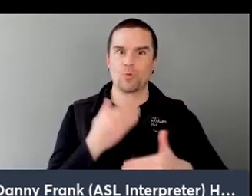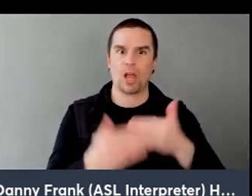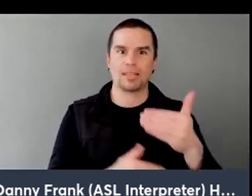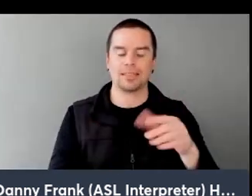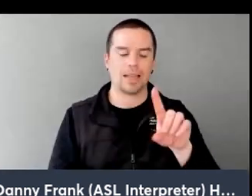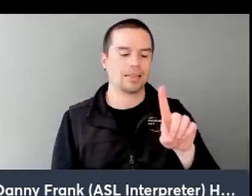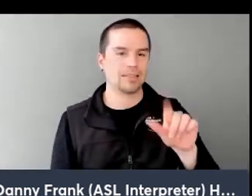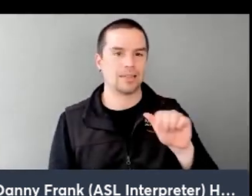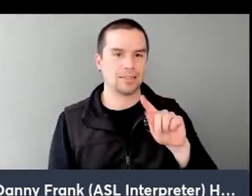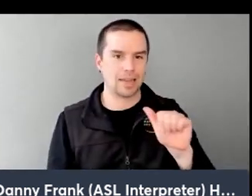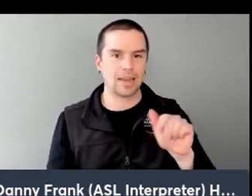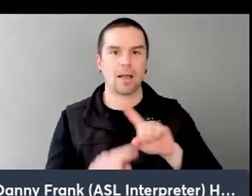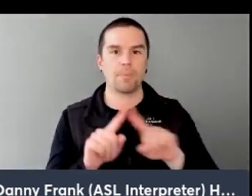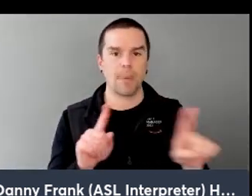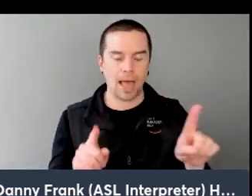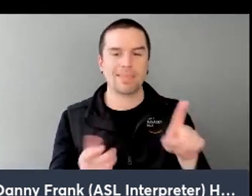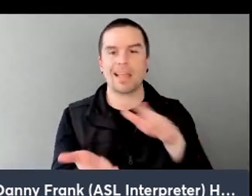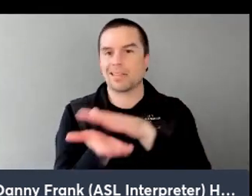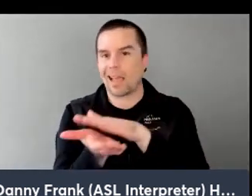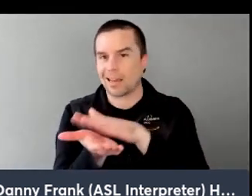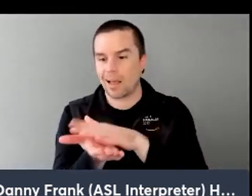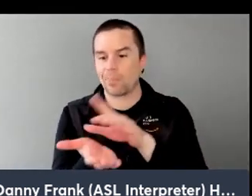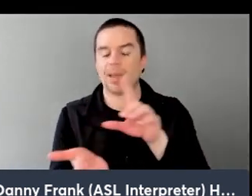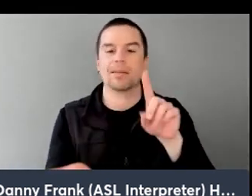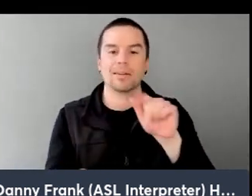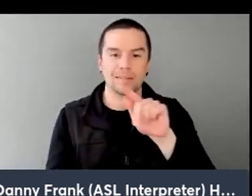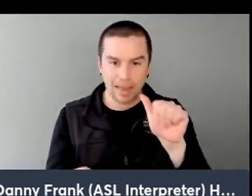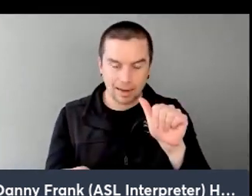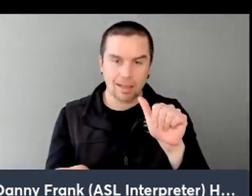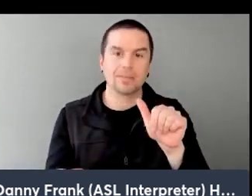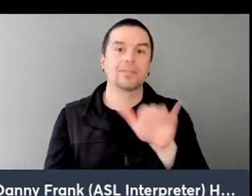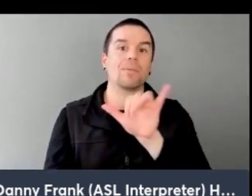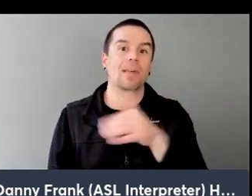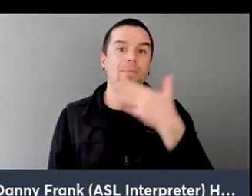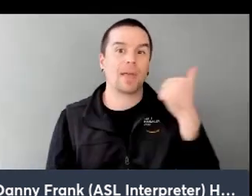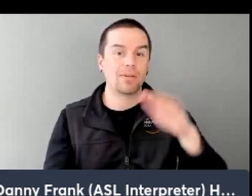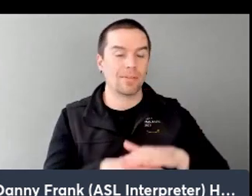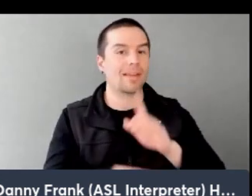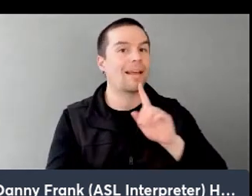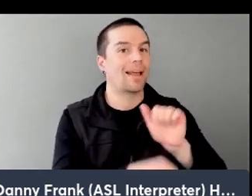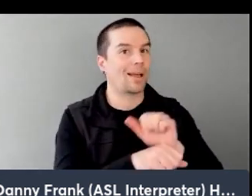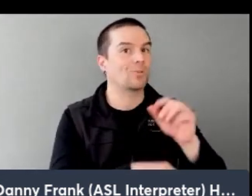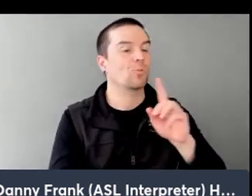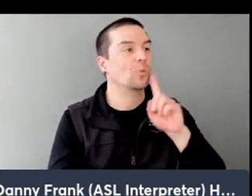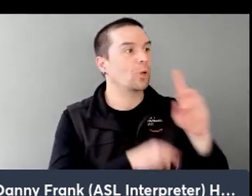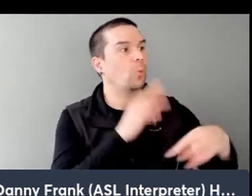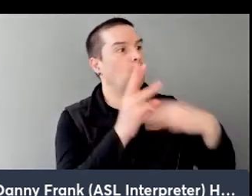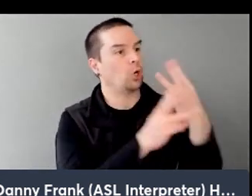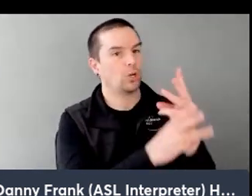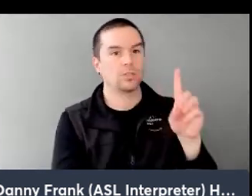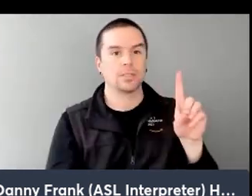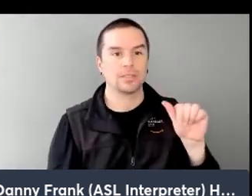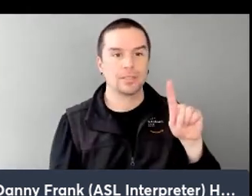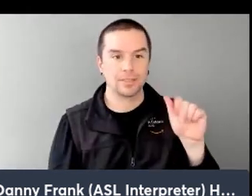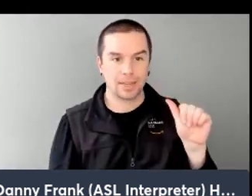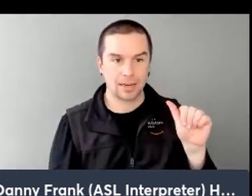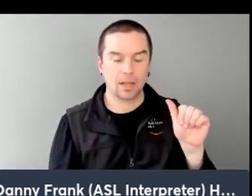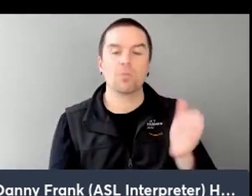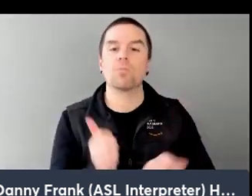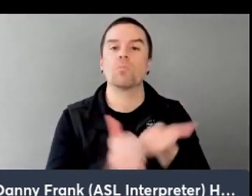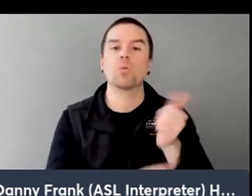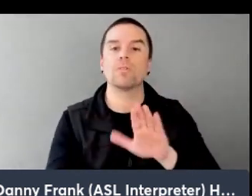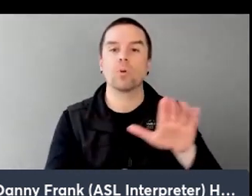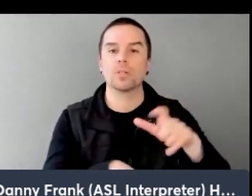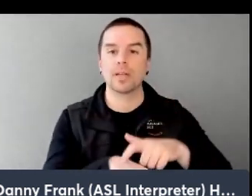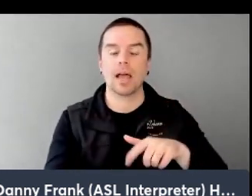that's an academic data set. That's much better than the clean data set, than the actual real world data set. So yes, most of your time in the real world data